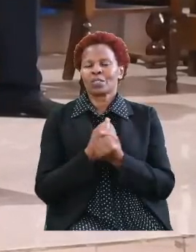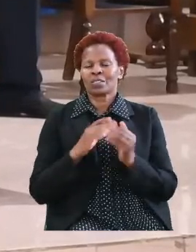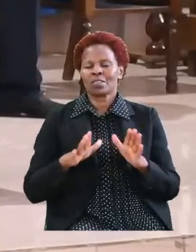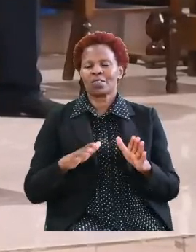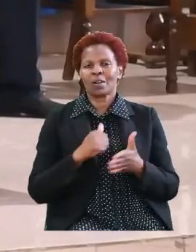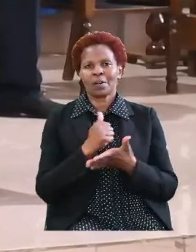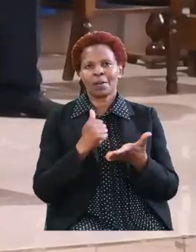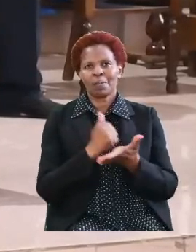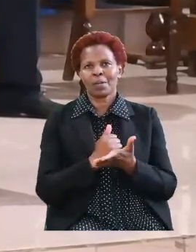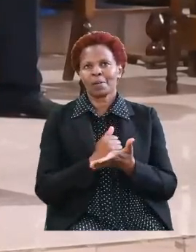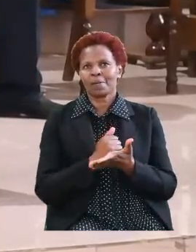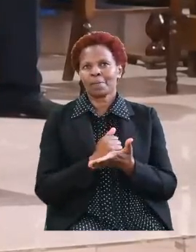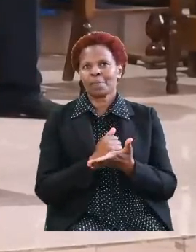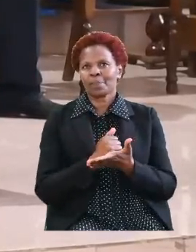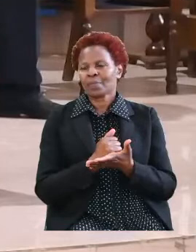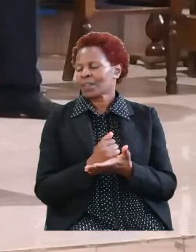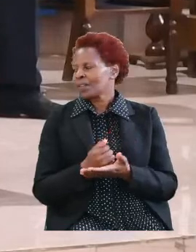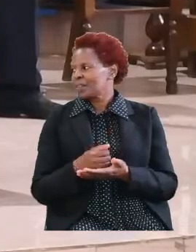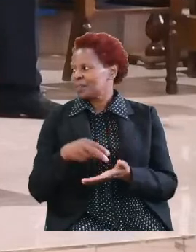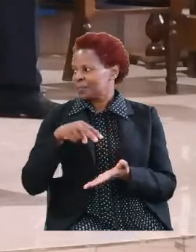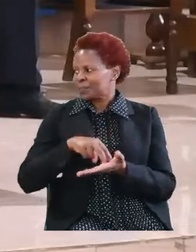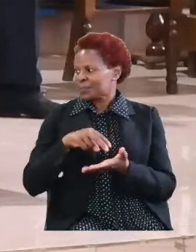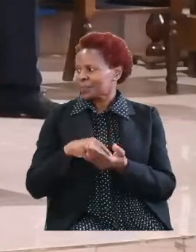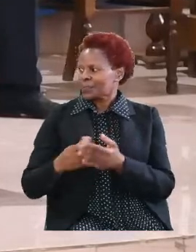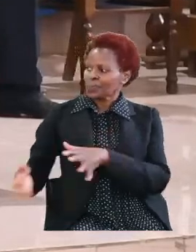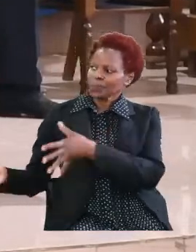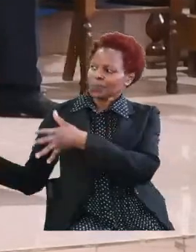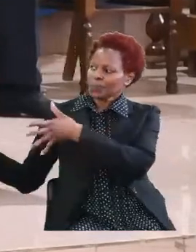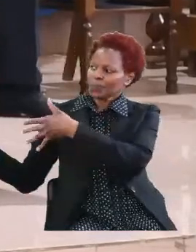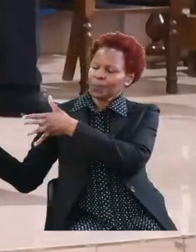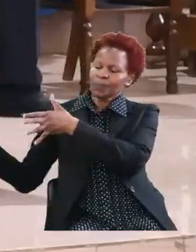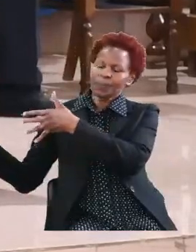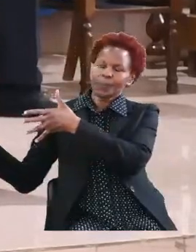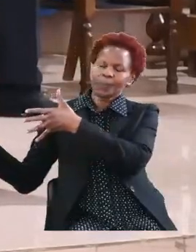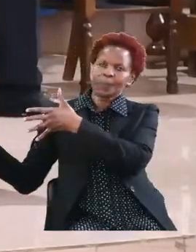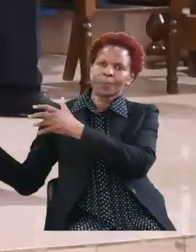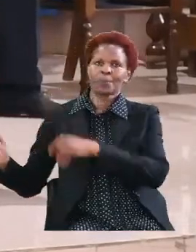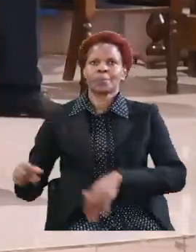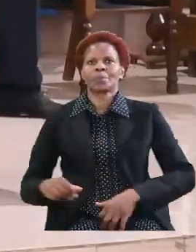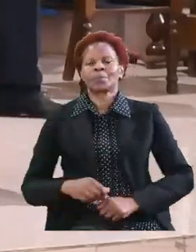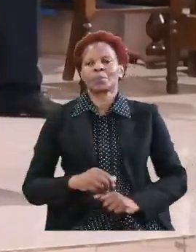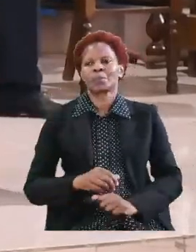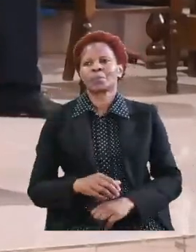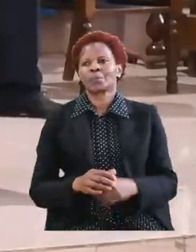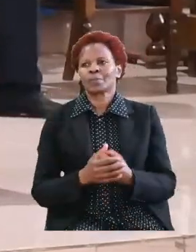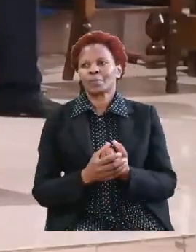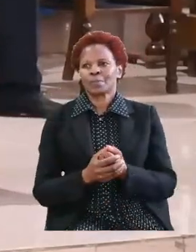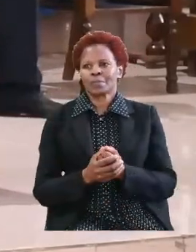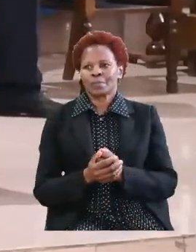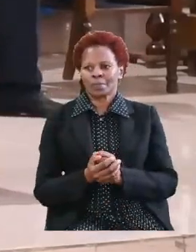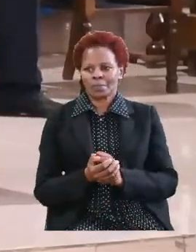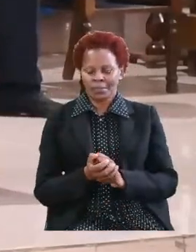Savior. Amen. Amen. Rosiana, be upstanding. Let's give a wonderful clap to the Lord.